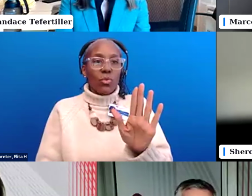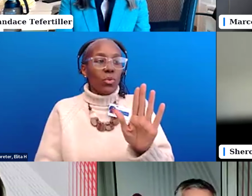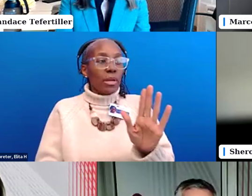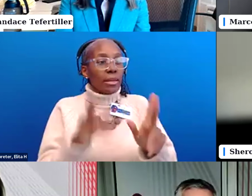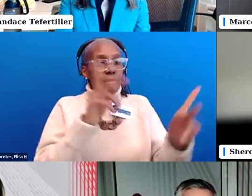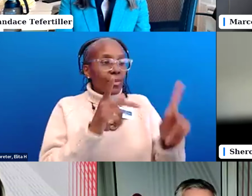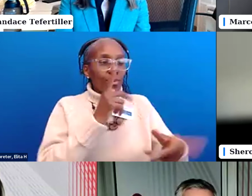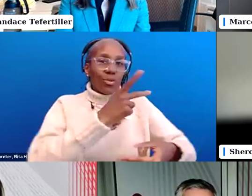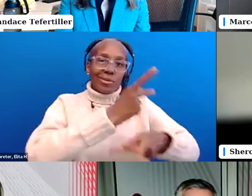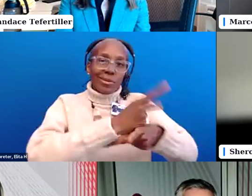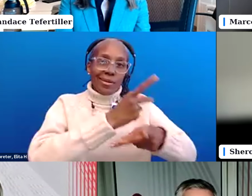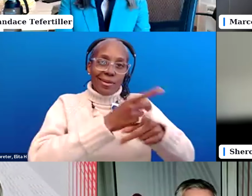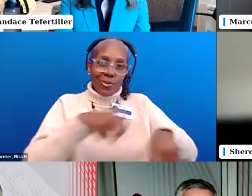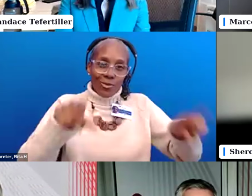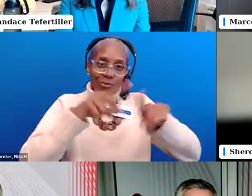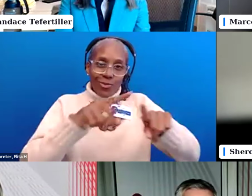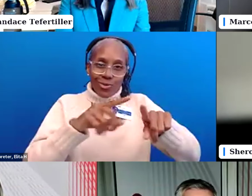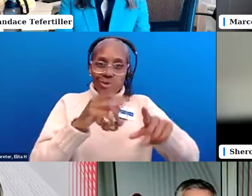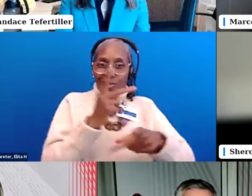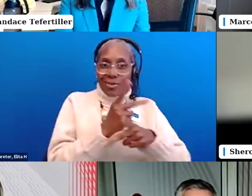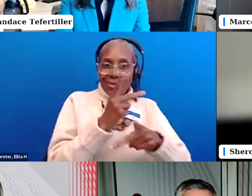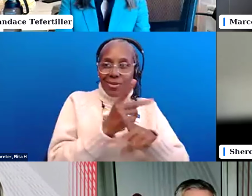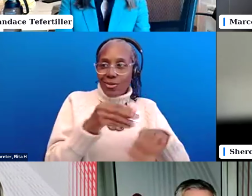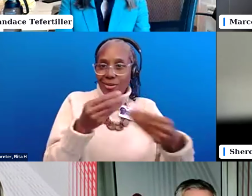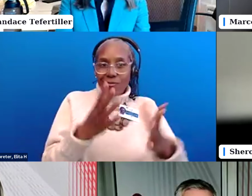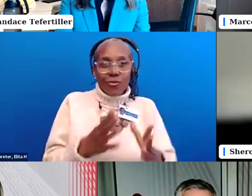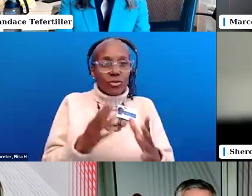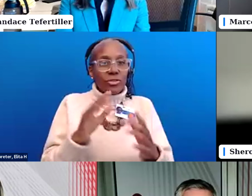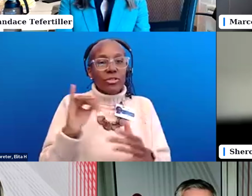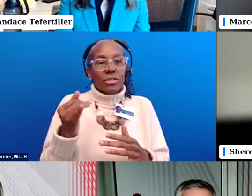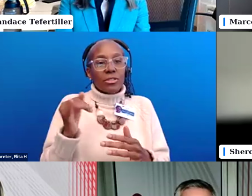caregivers that surround you? Maybe Jessie?